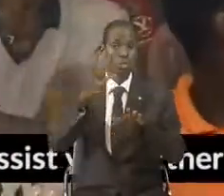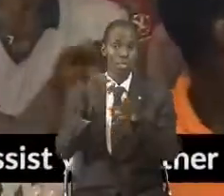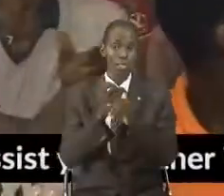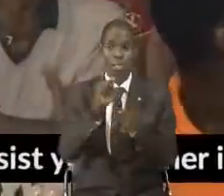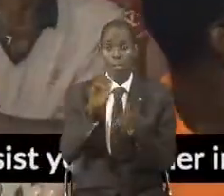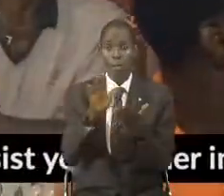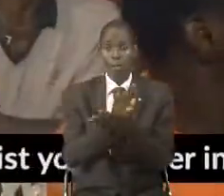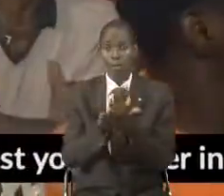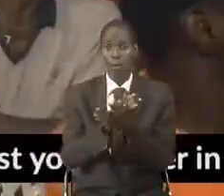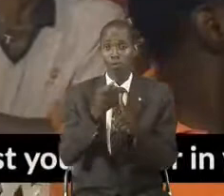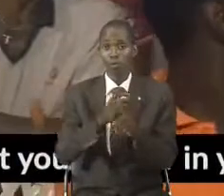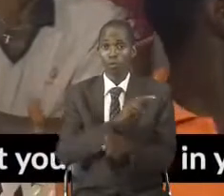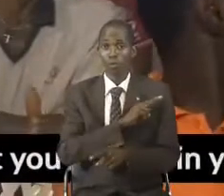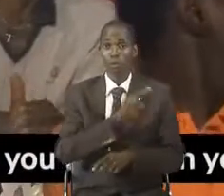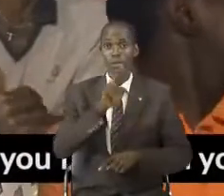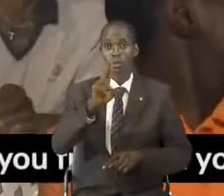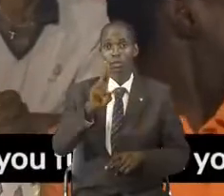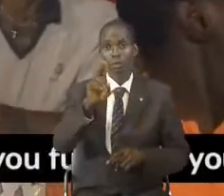them.